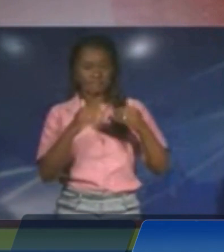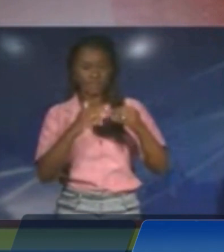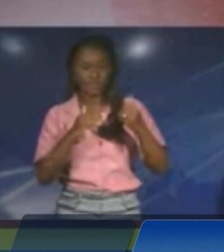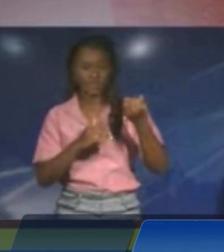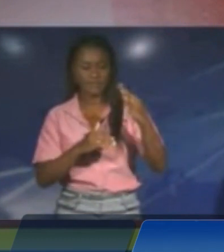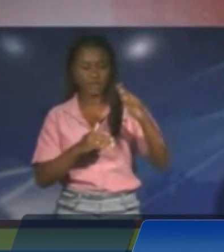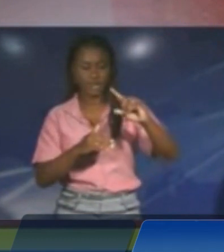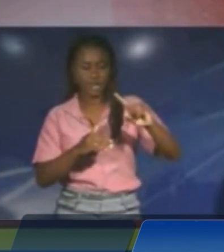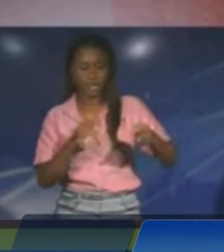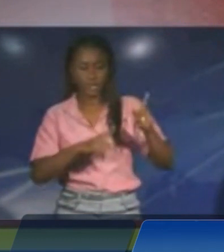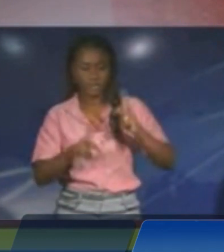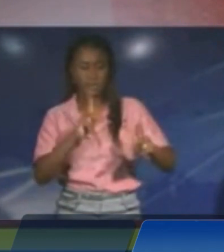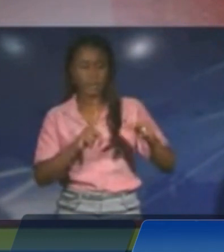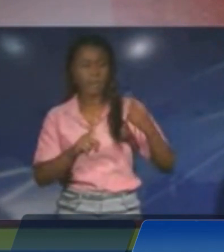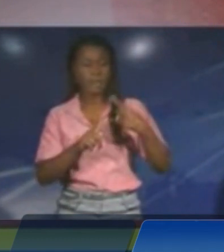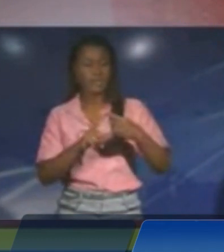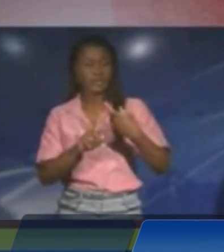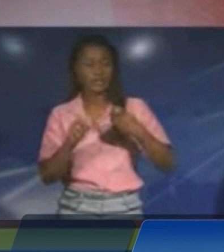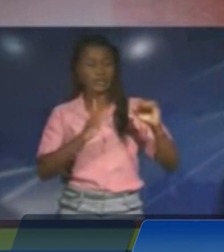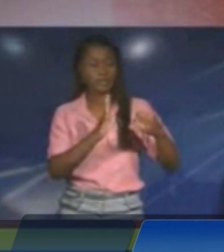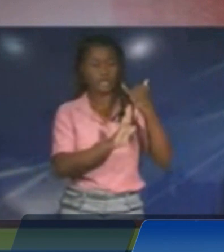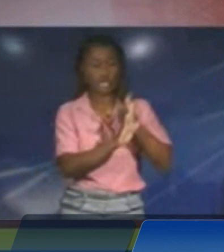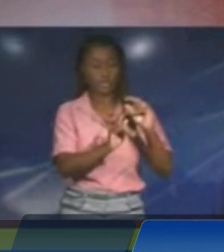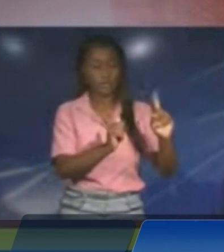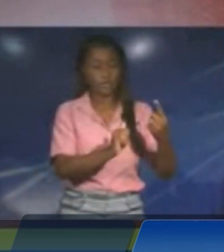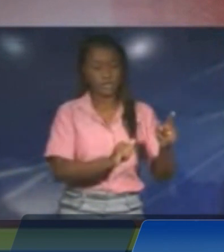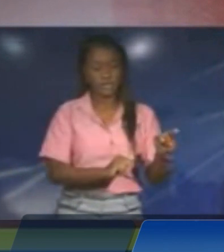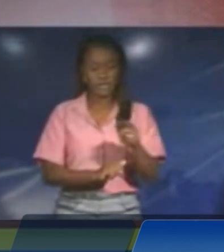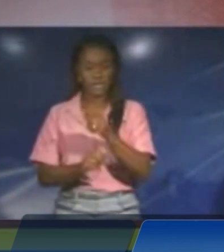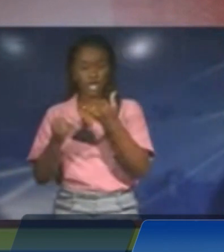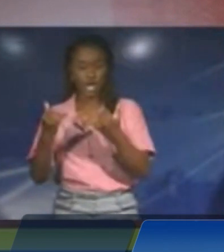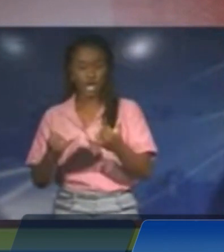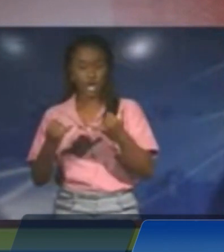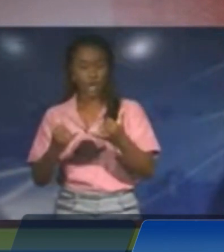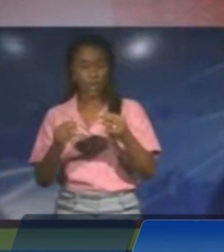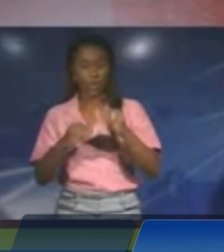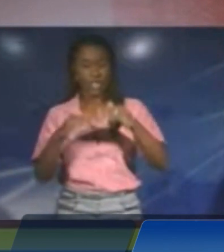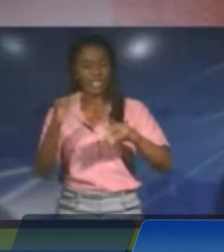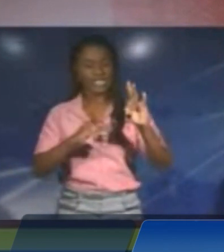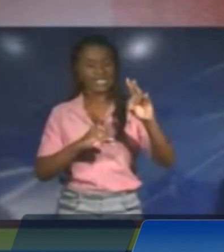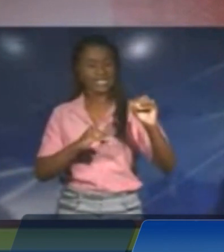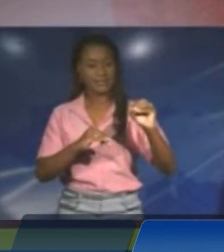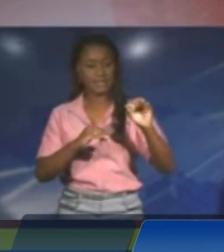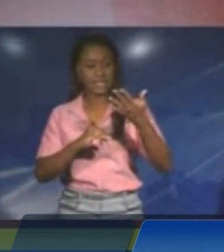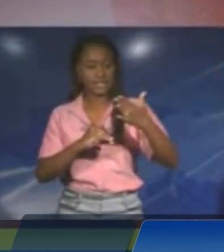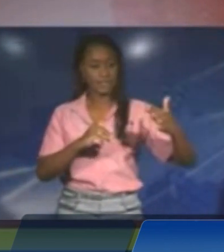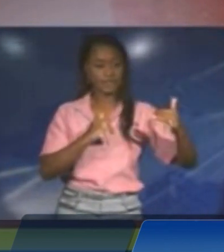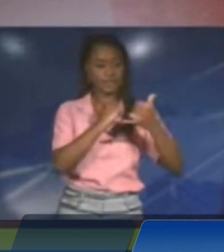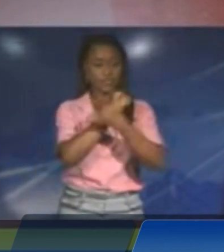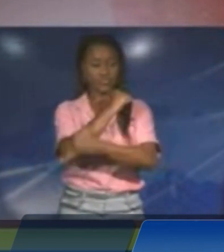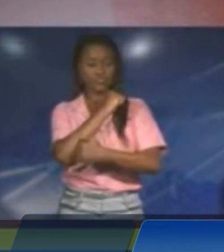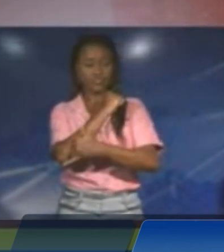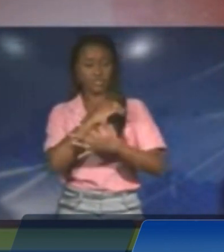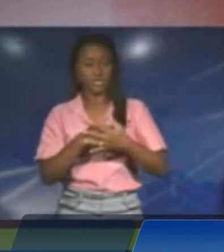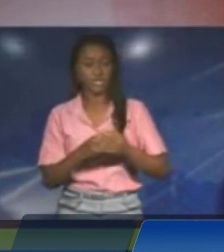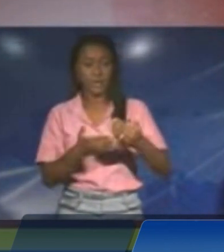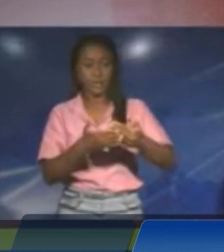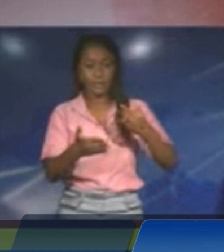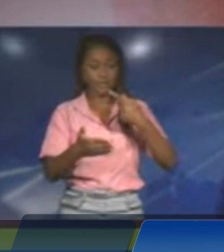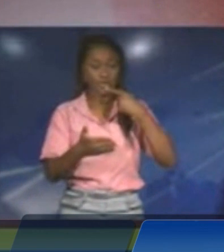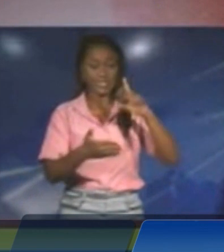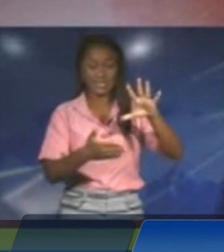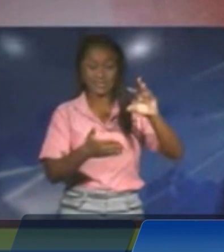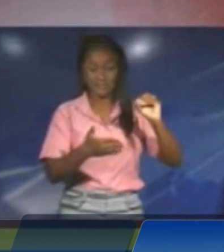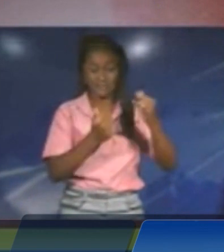14,000 cases confirmed, that is from January 1st to present, in over 70 countries. I think we would have reported just over 50